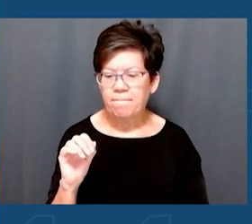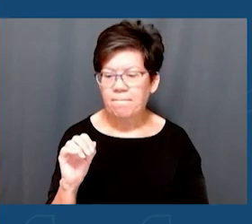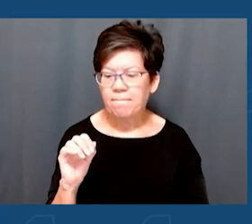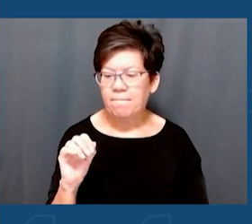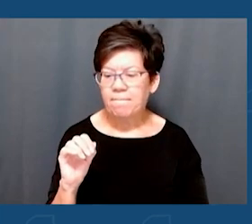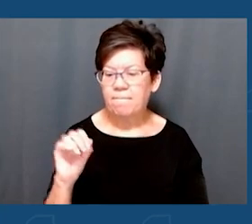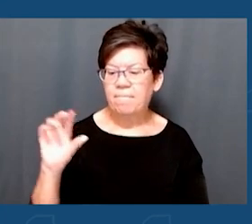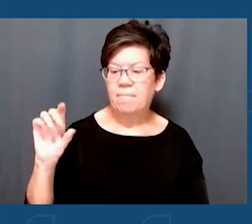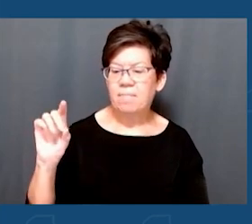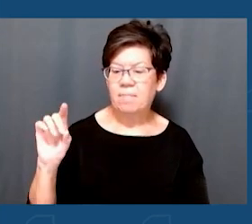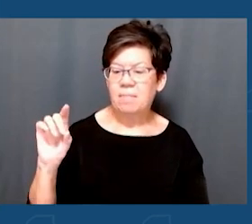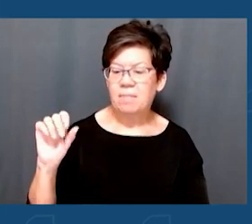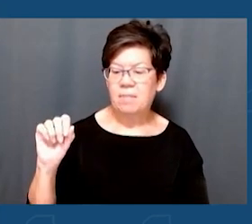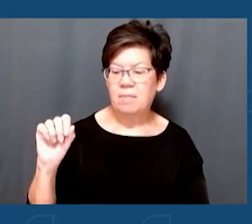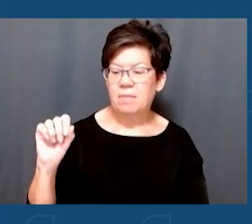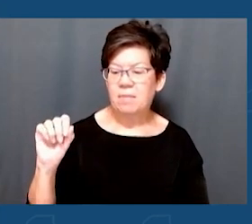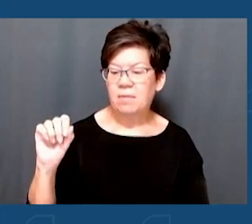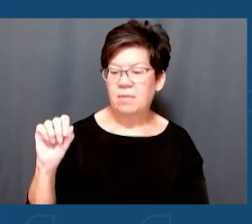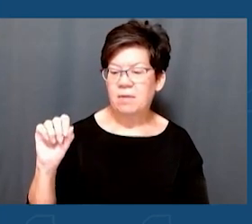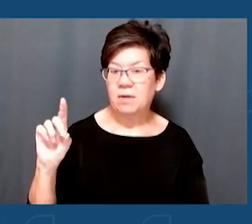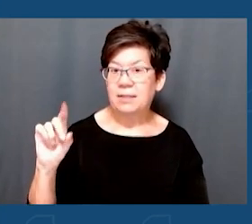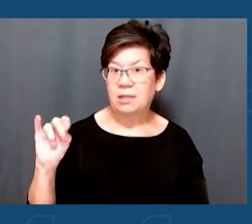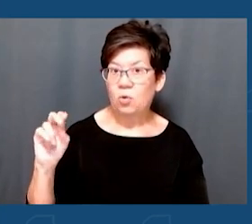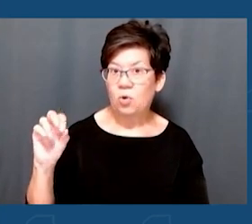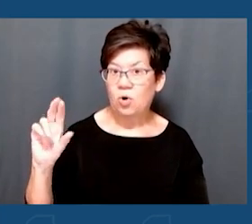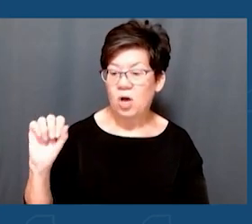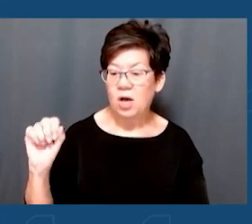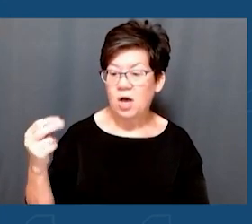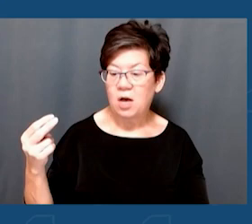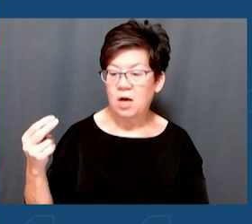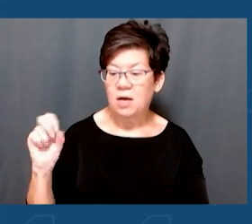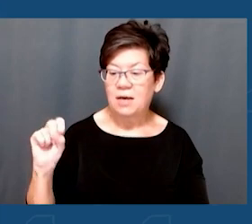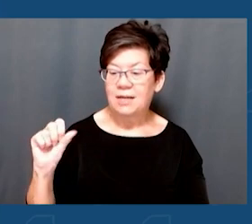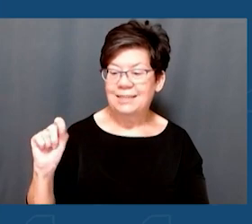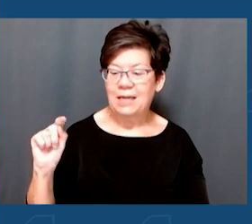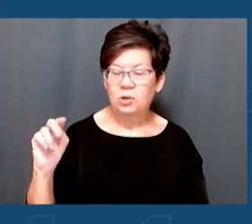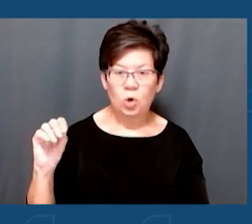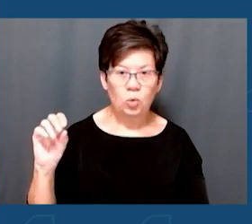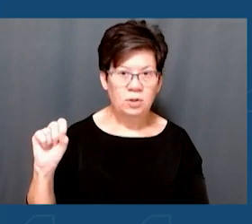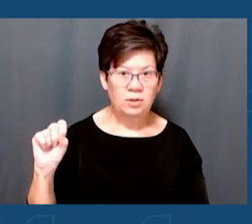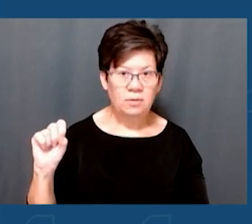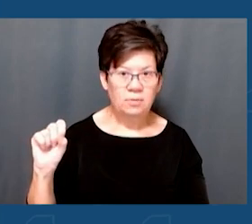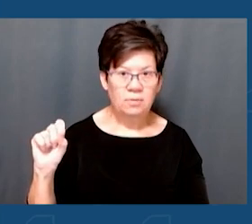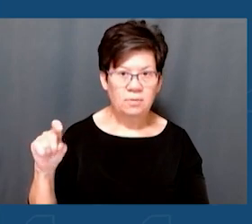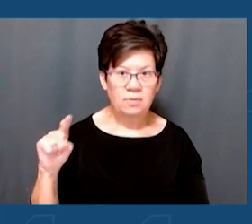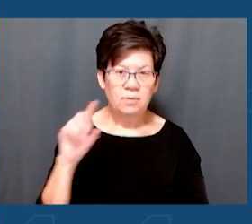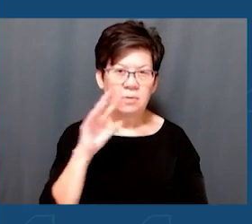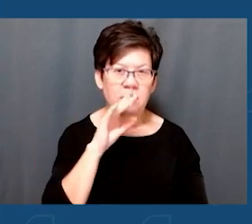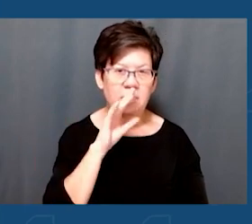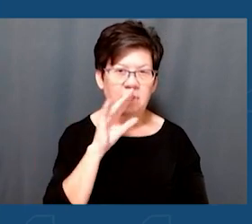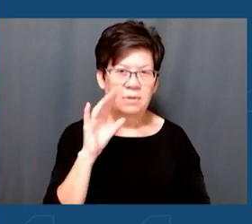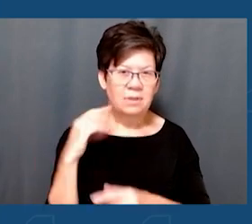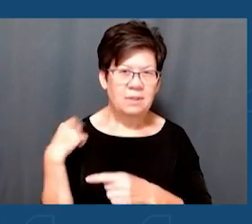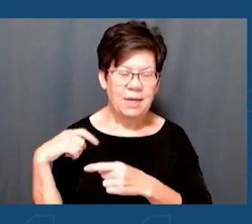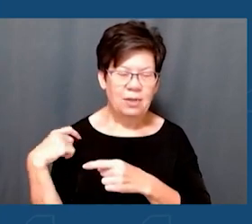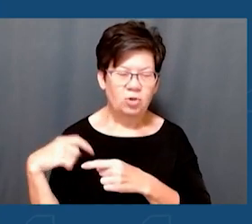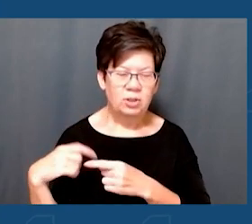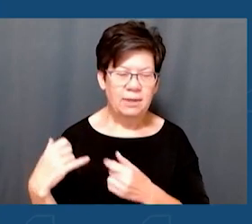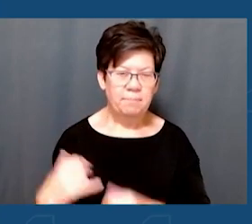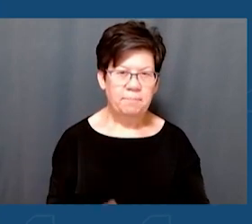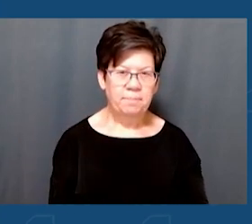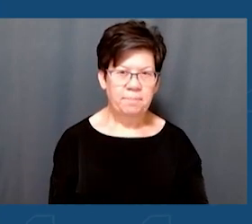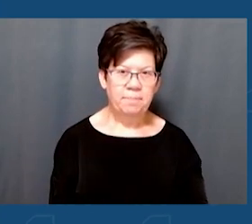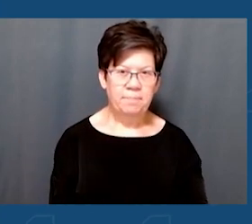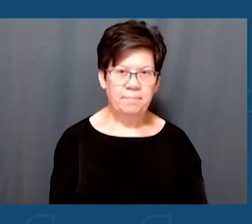Buenos días, damas y caballeros. Gracias por compartir con nosotros este momento histórico en nuestra